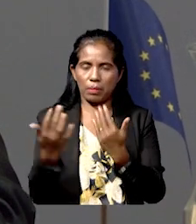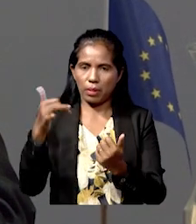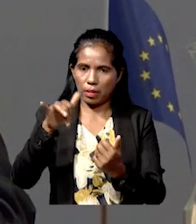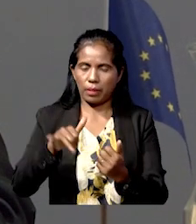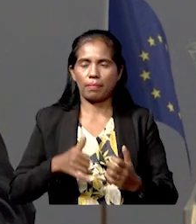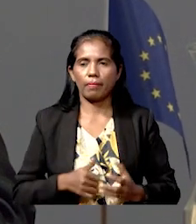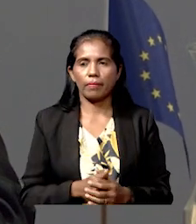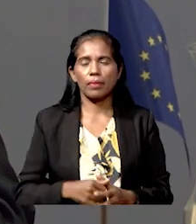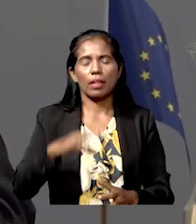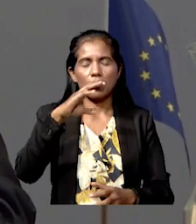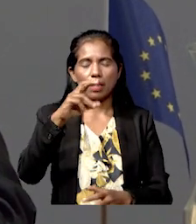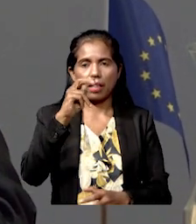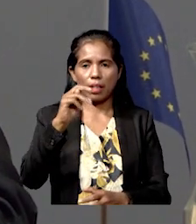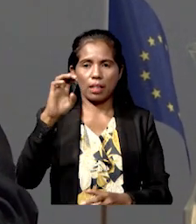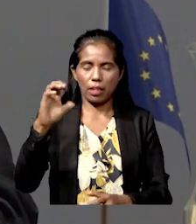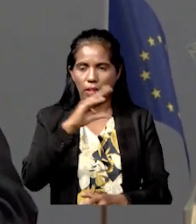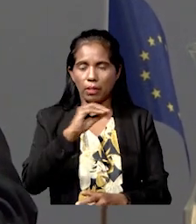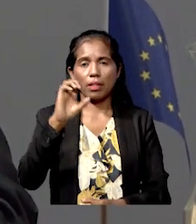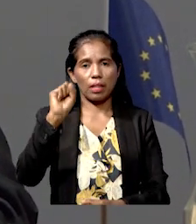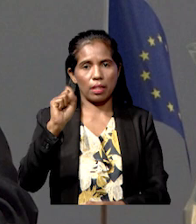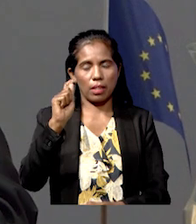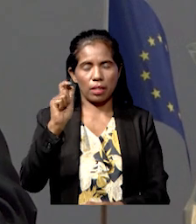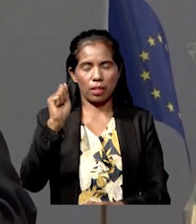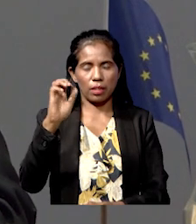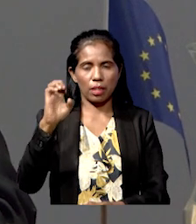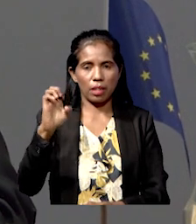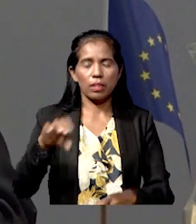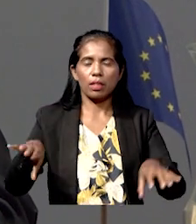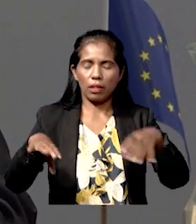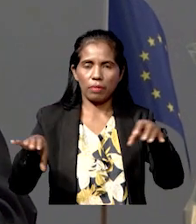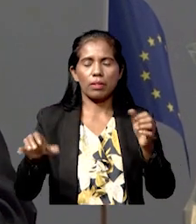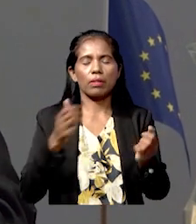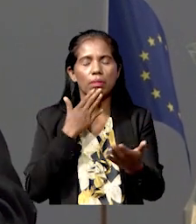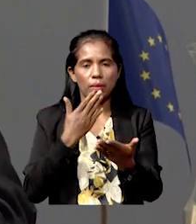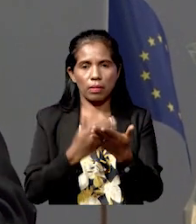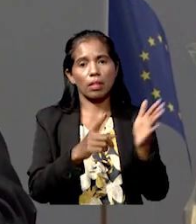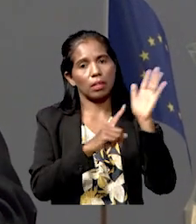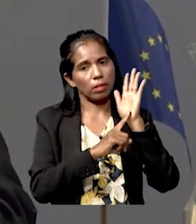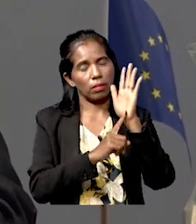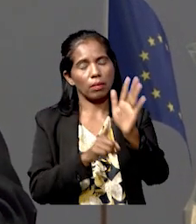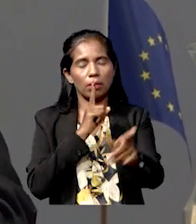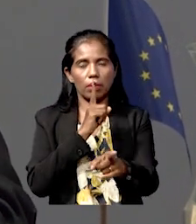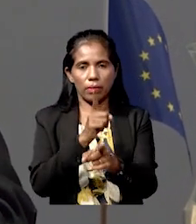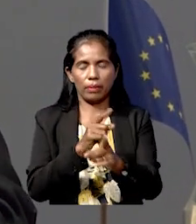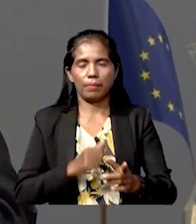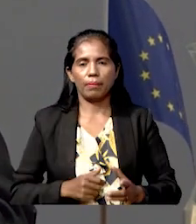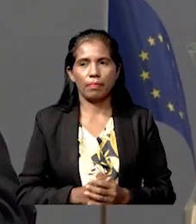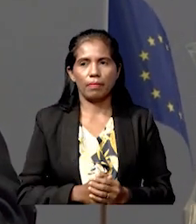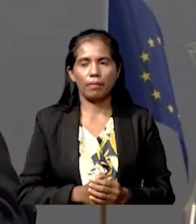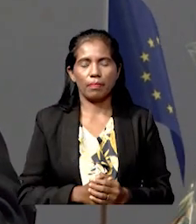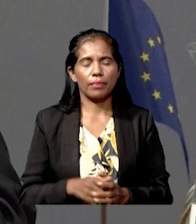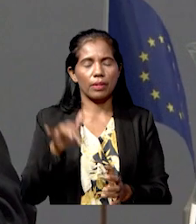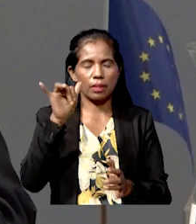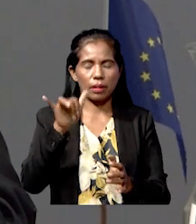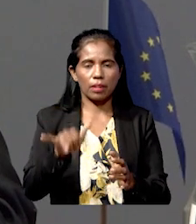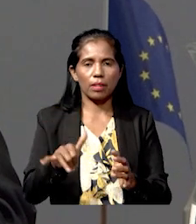CNE and STAE were committed to transparent elections, and stakeholders